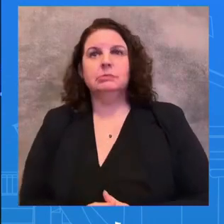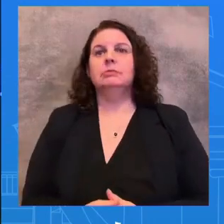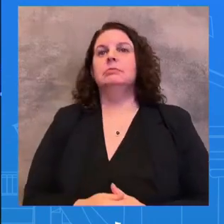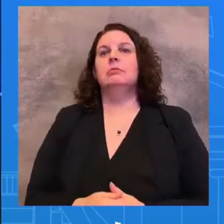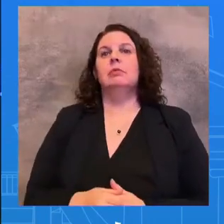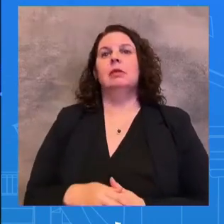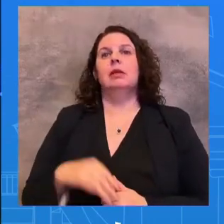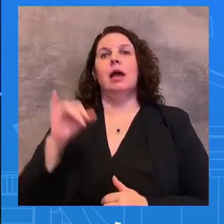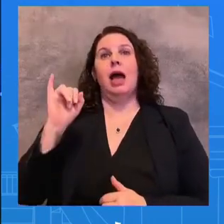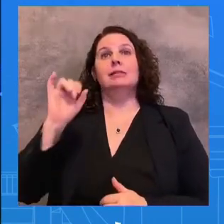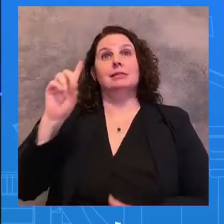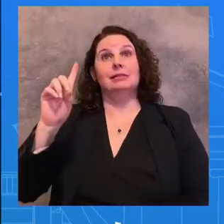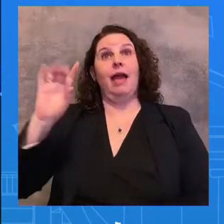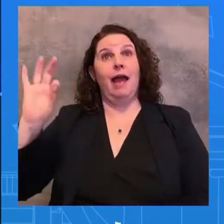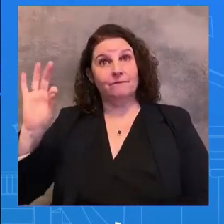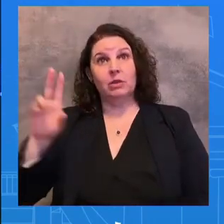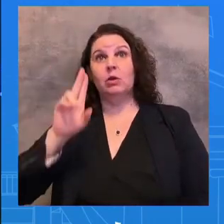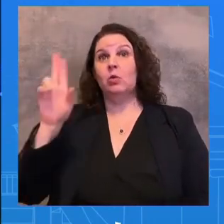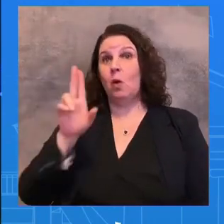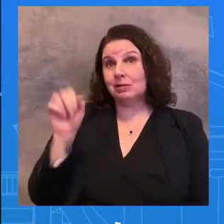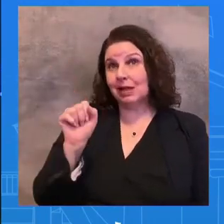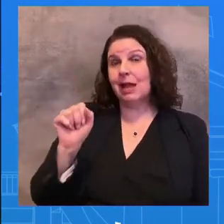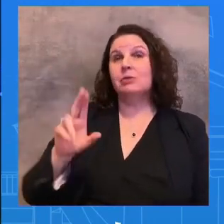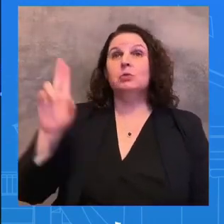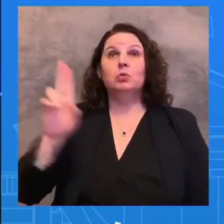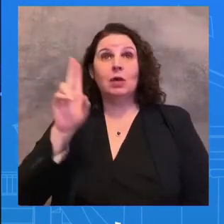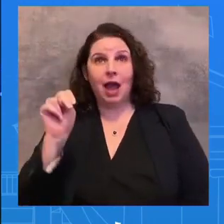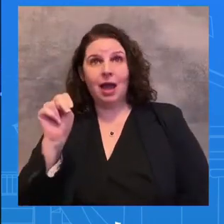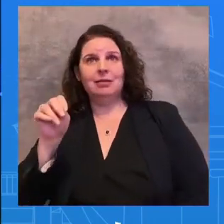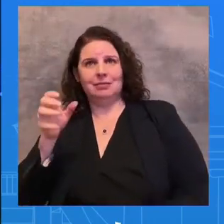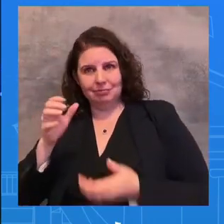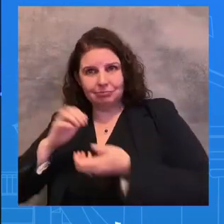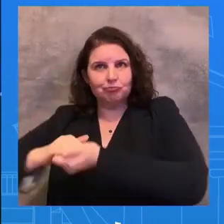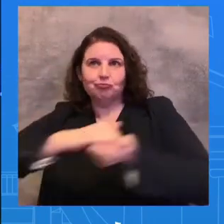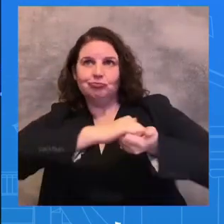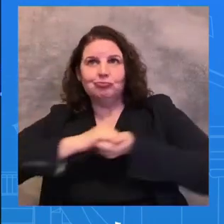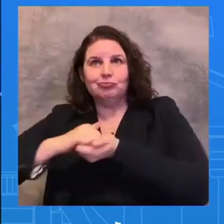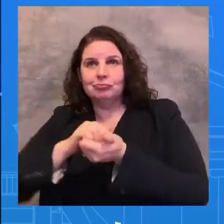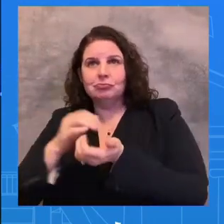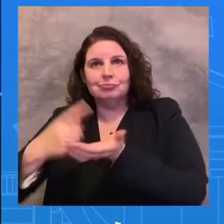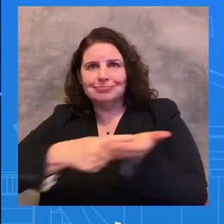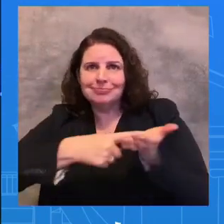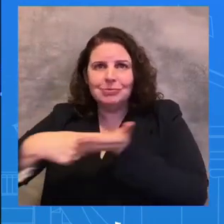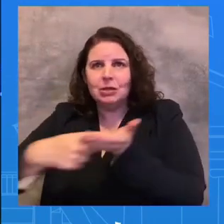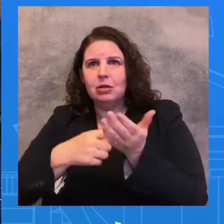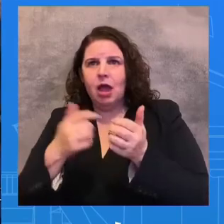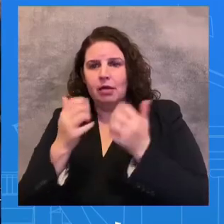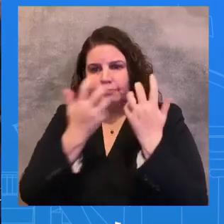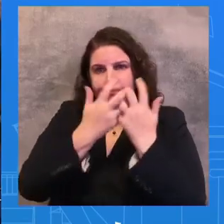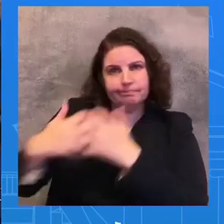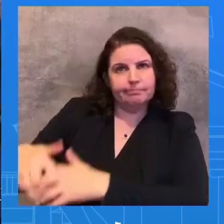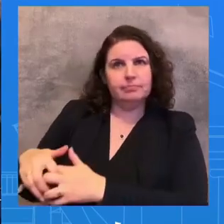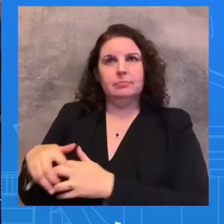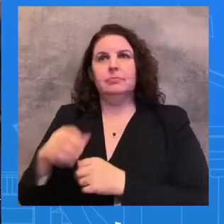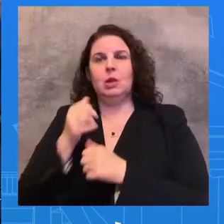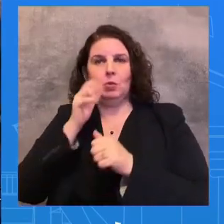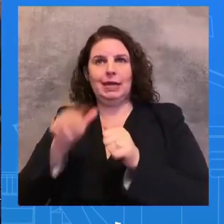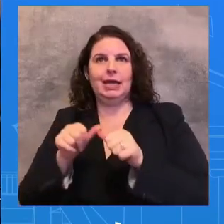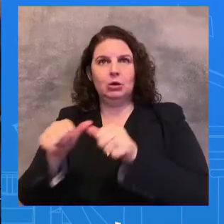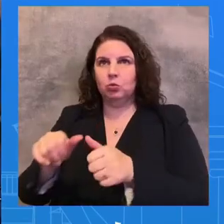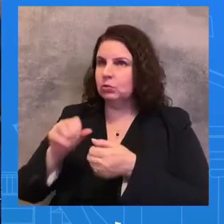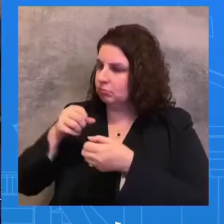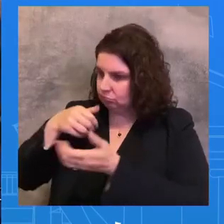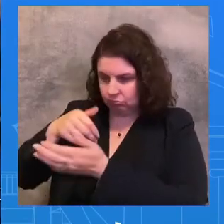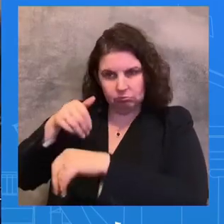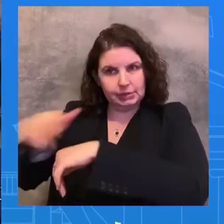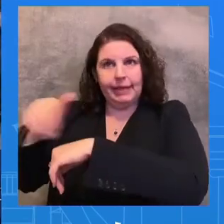to ensure that aid goes from that pier to innocent people in need, and we'll continue to do that as we go. Can I just follow up quickly on the situation in Iran? Obviously, we're within the